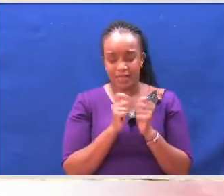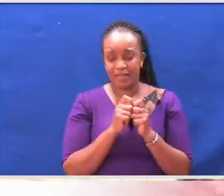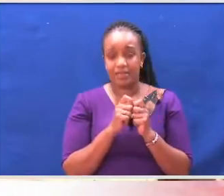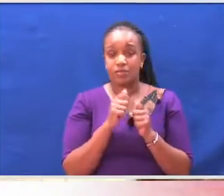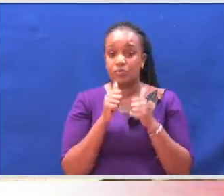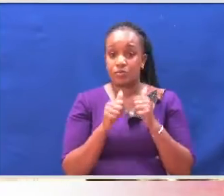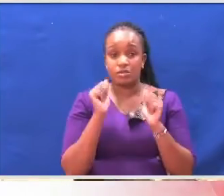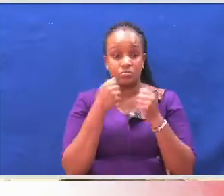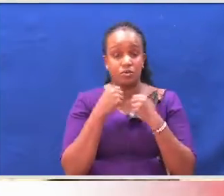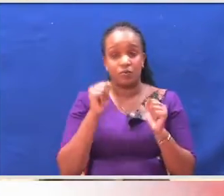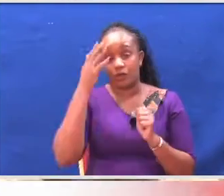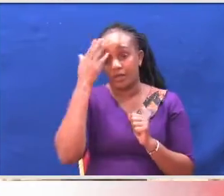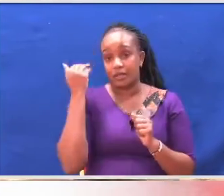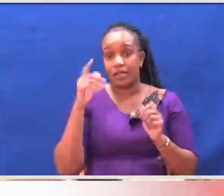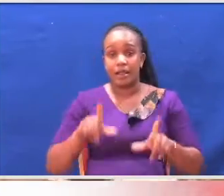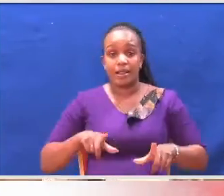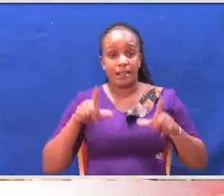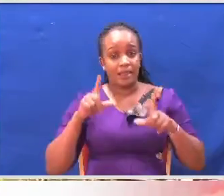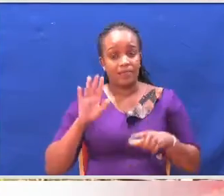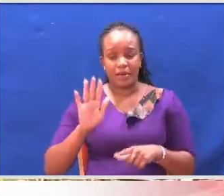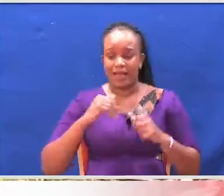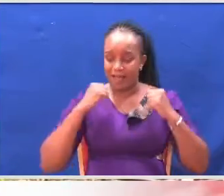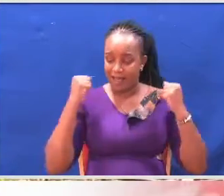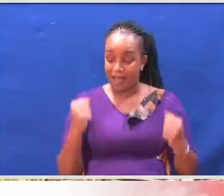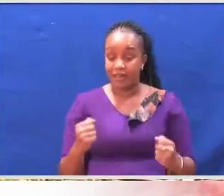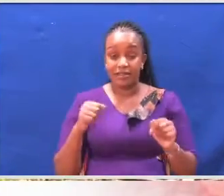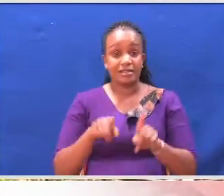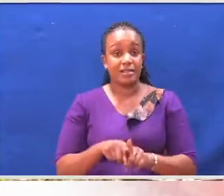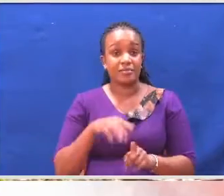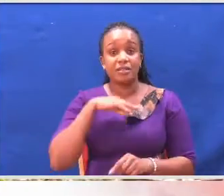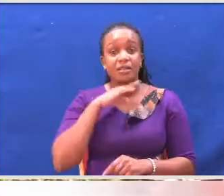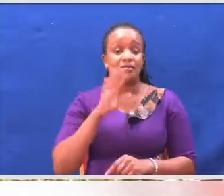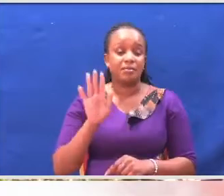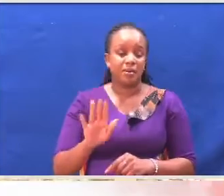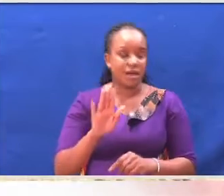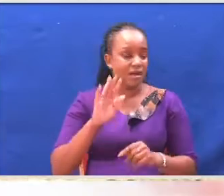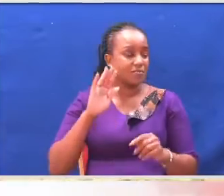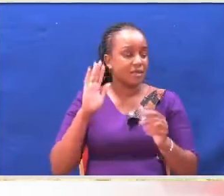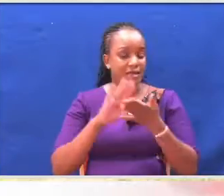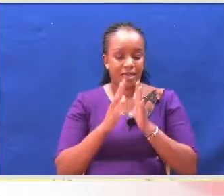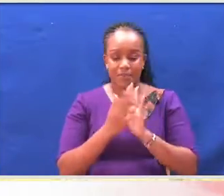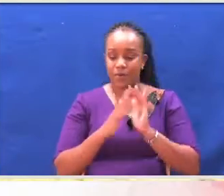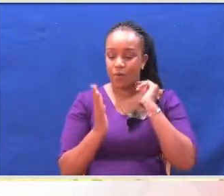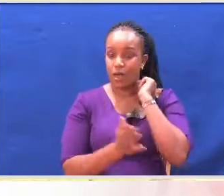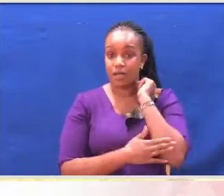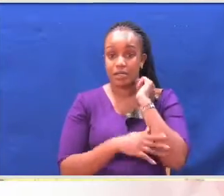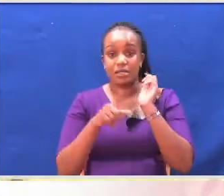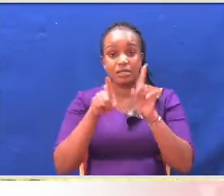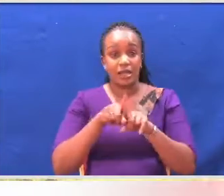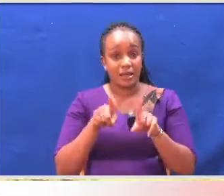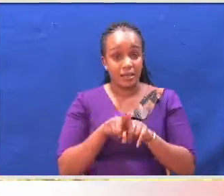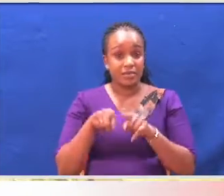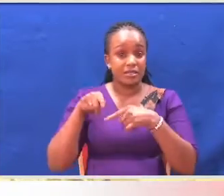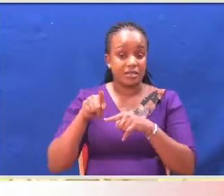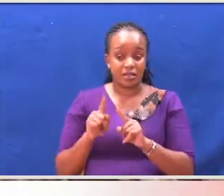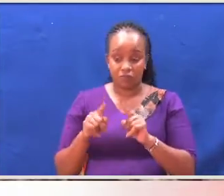fill. Her life has become unbearable. His death aggravated the situation. Her 3 children forced to quit school due to